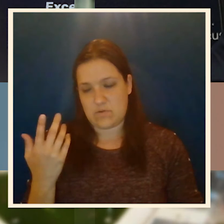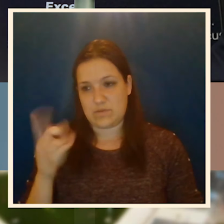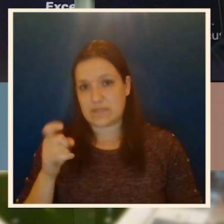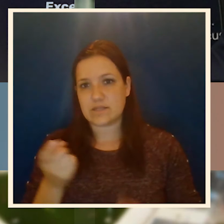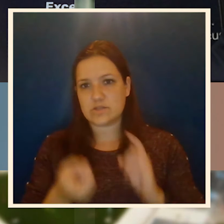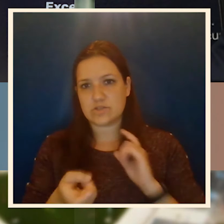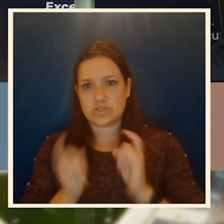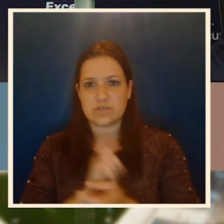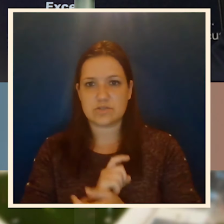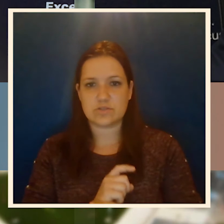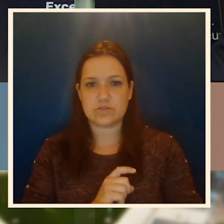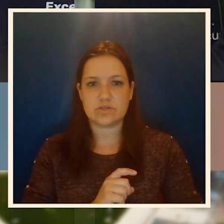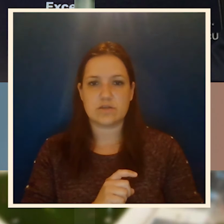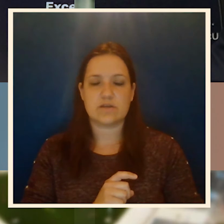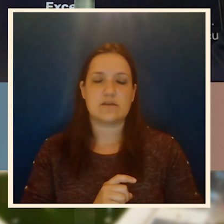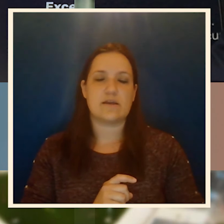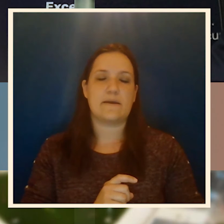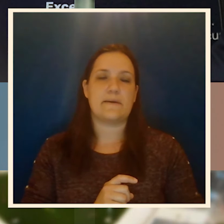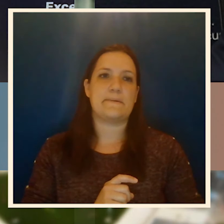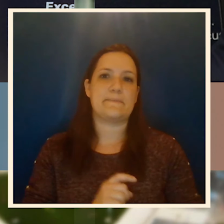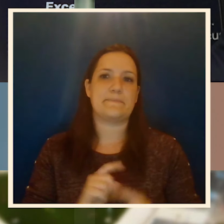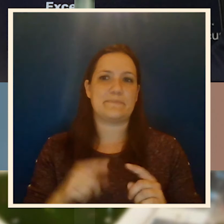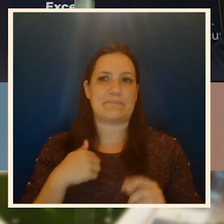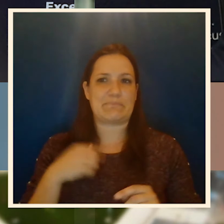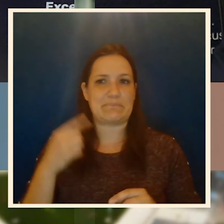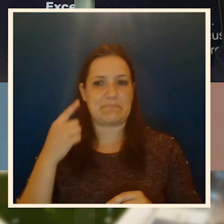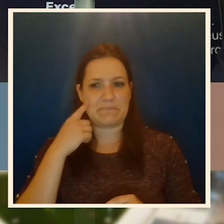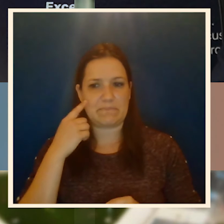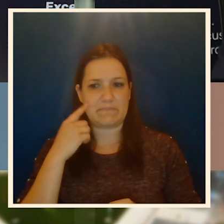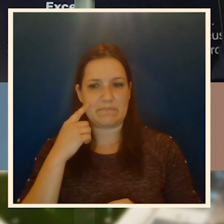change that. But I suspect that,